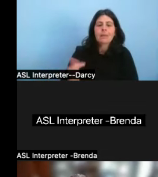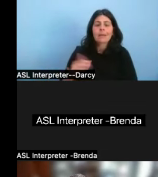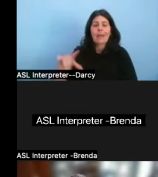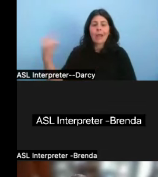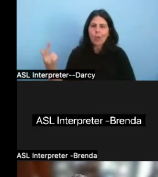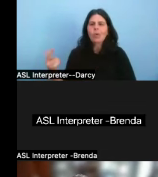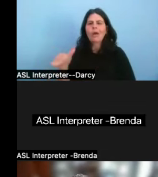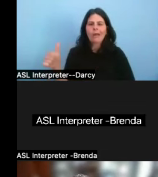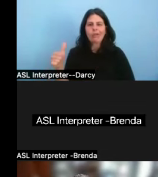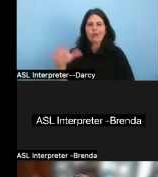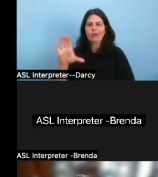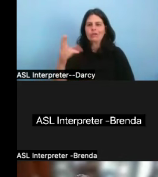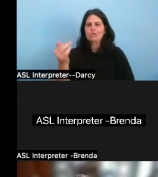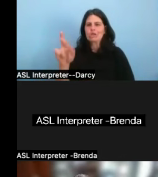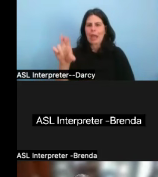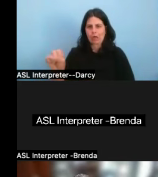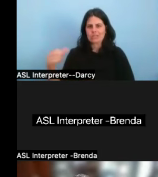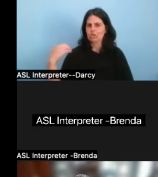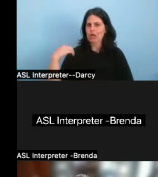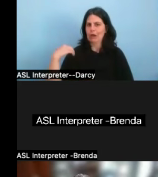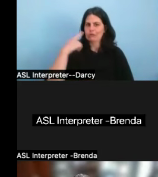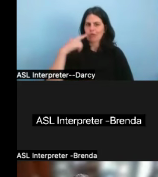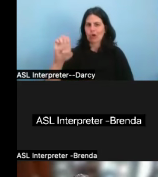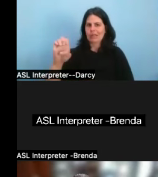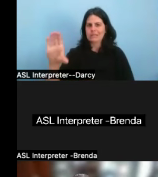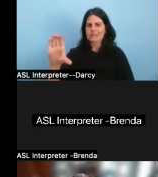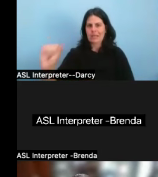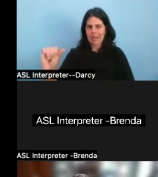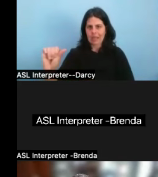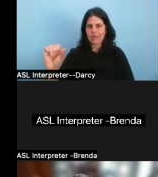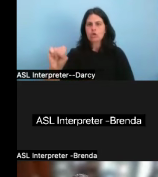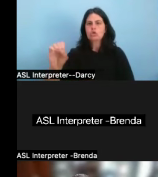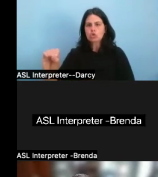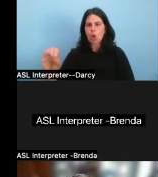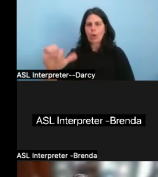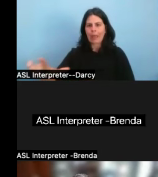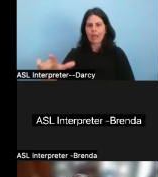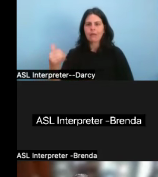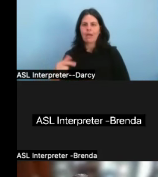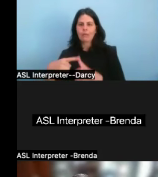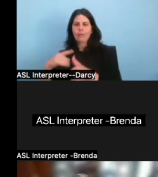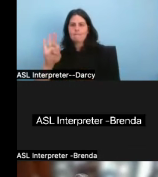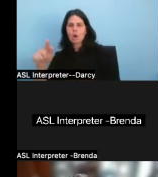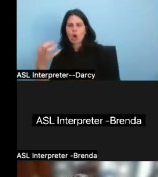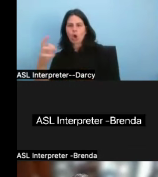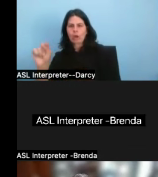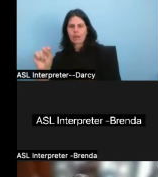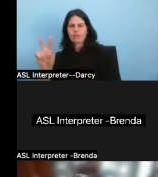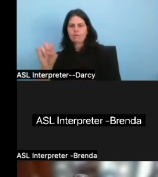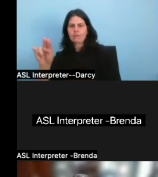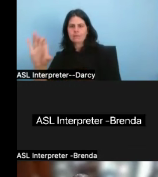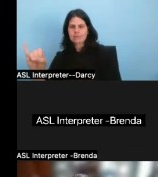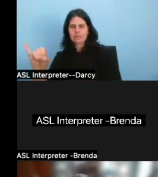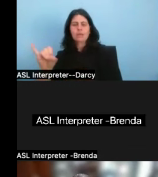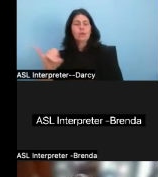of our chairs for ECA SoCal. And first, Margaret Vinci from Caltech. Good morning, everyone, and happy